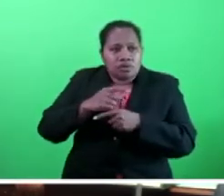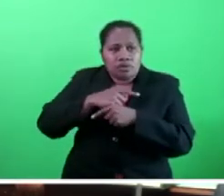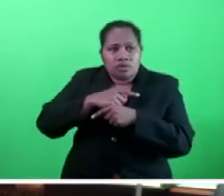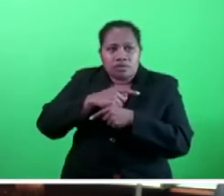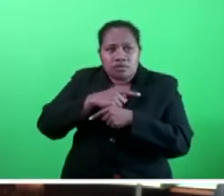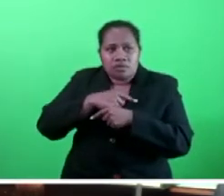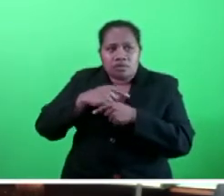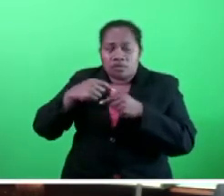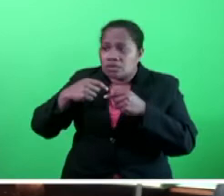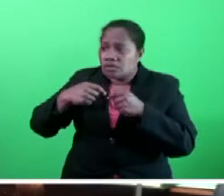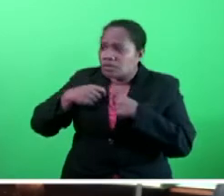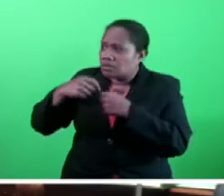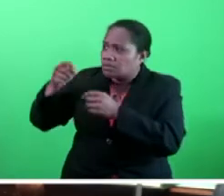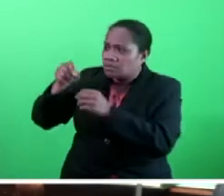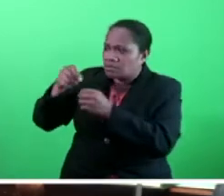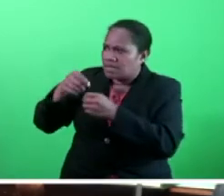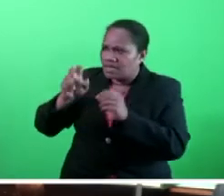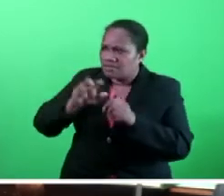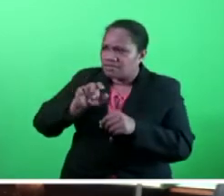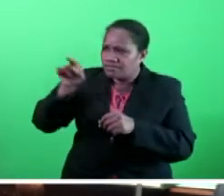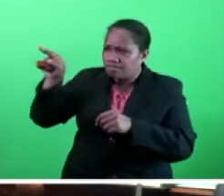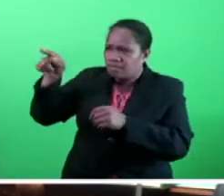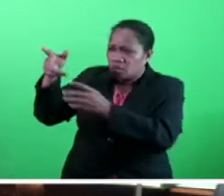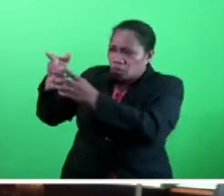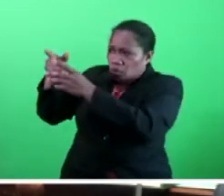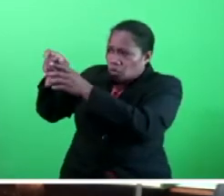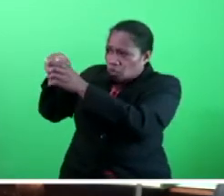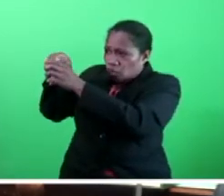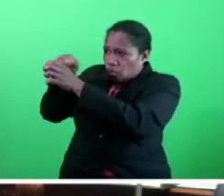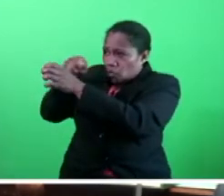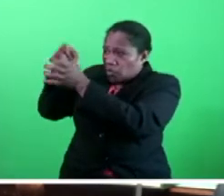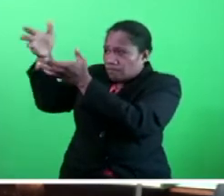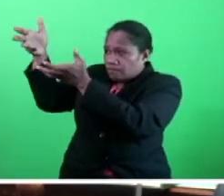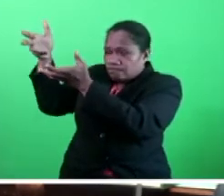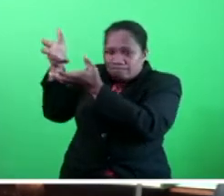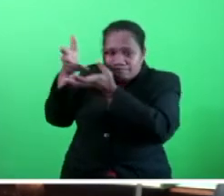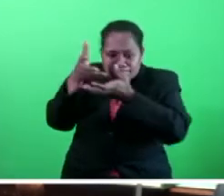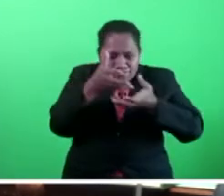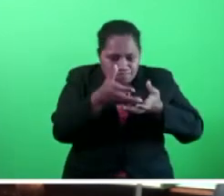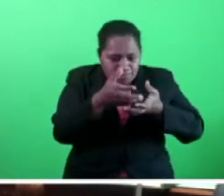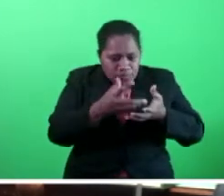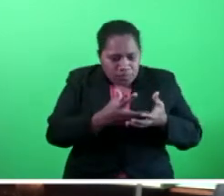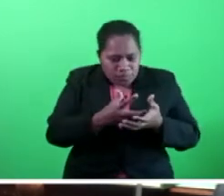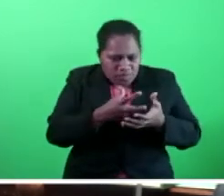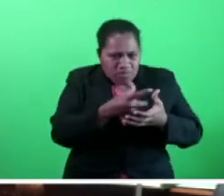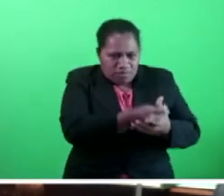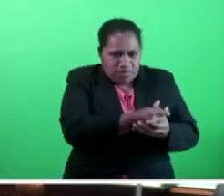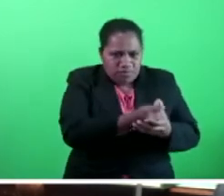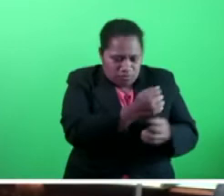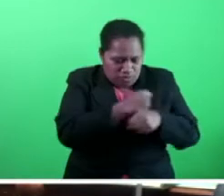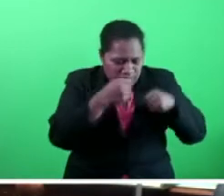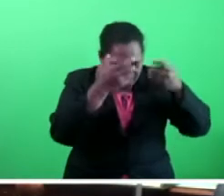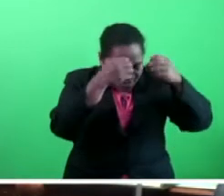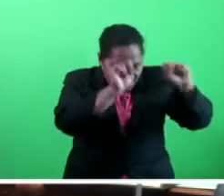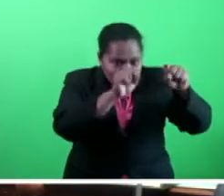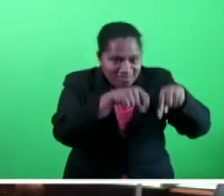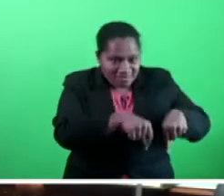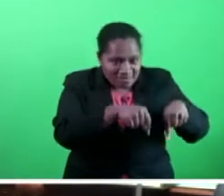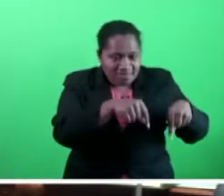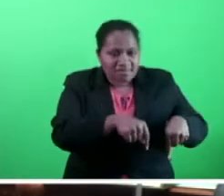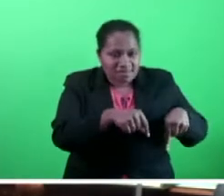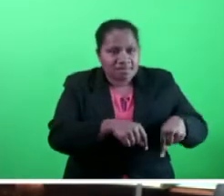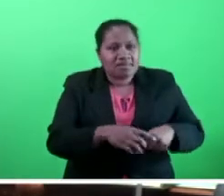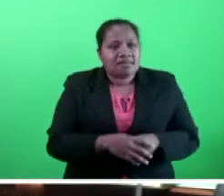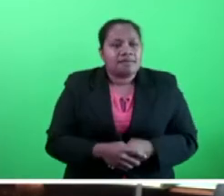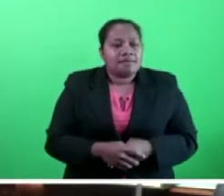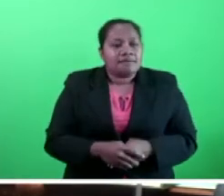implant it in our cows here, and we've got the pure high-yielding dairy breed. But they're young now. So by this December, they'll be